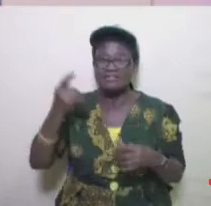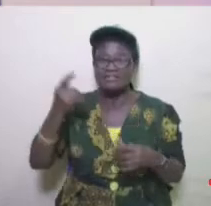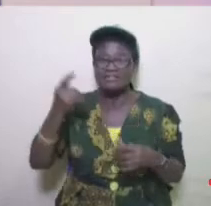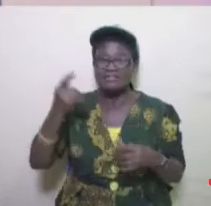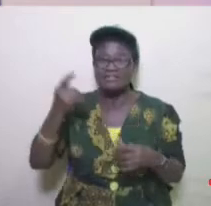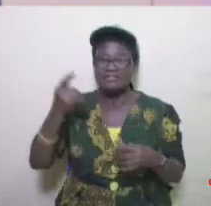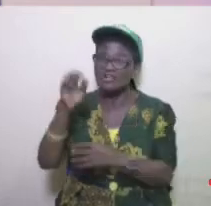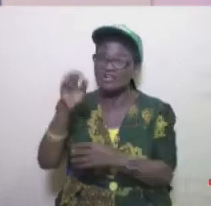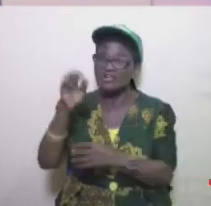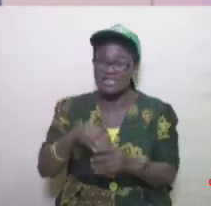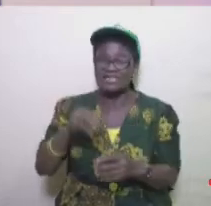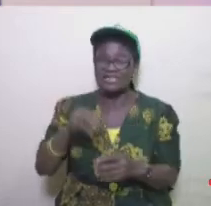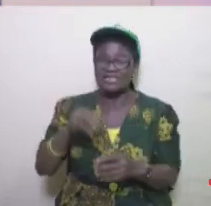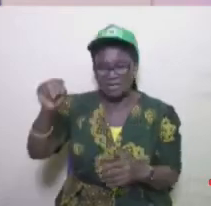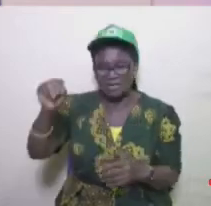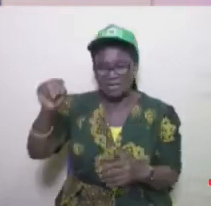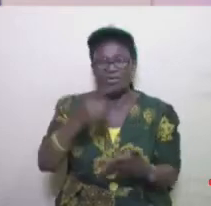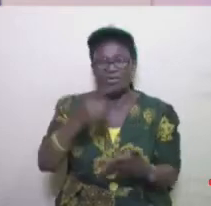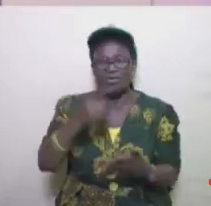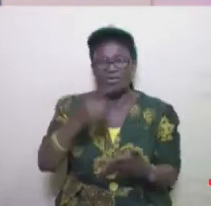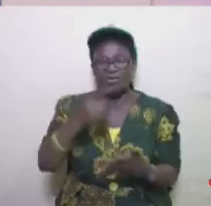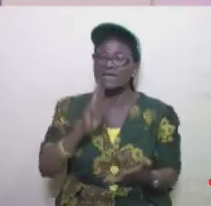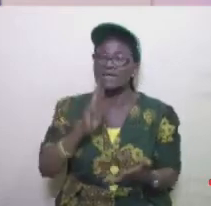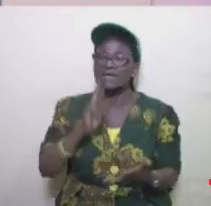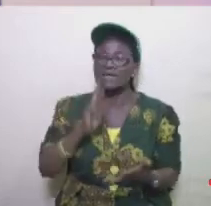good life. What are we saying?